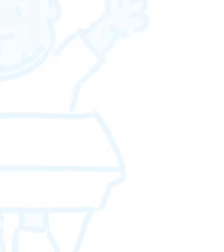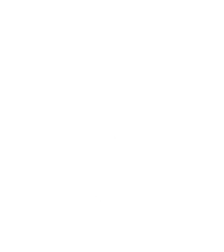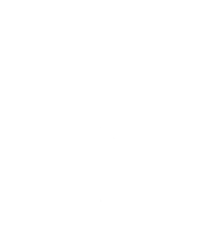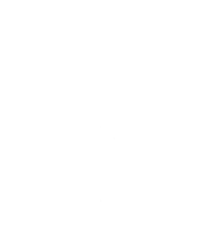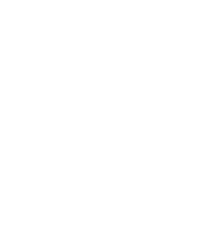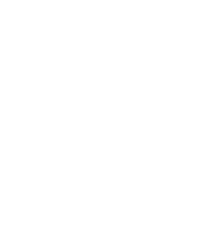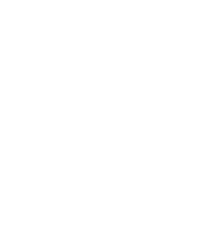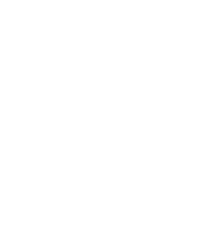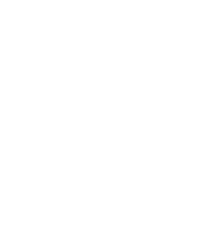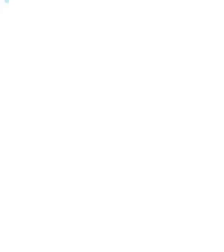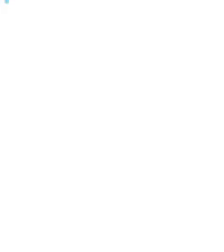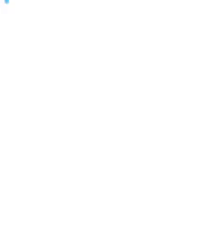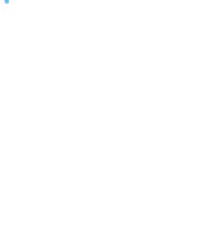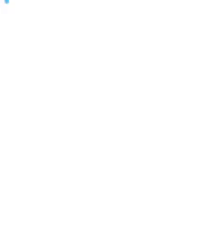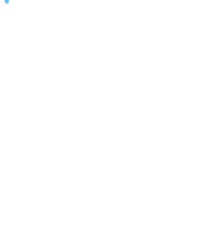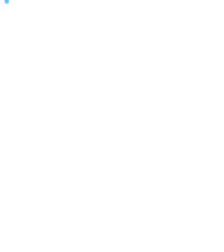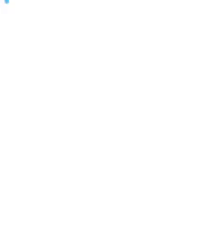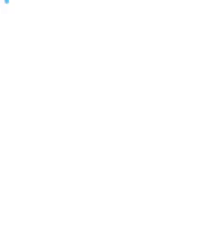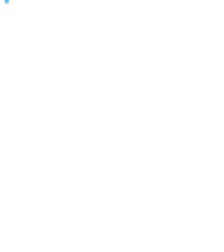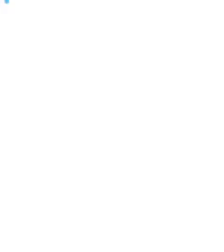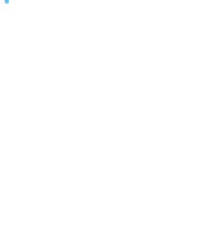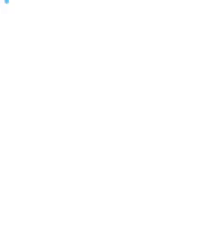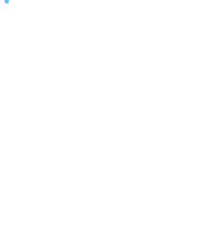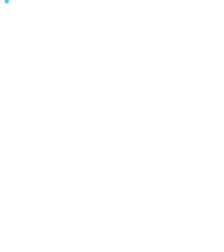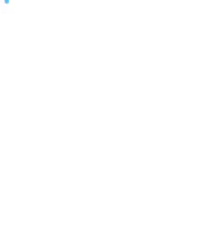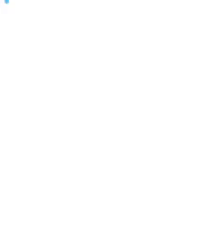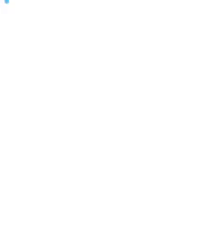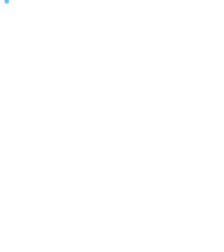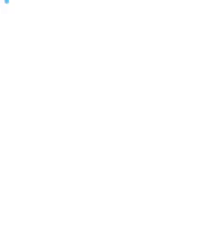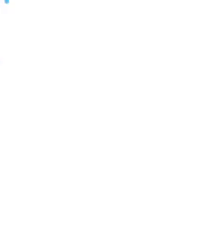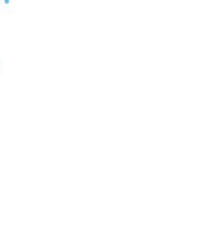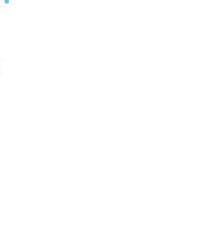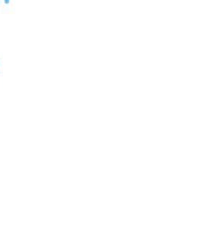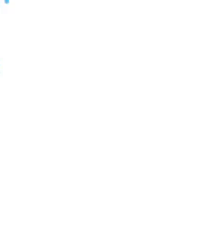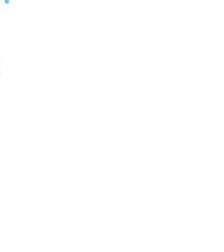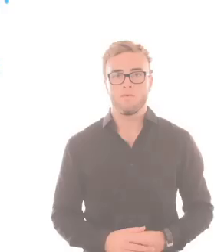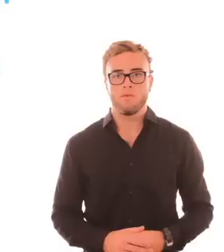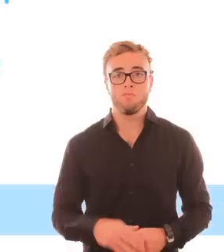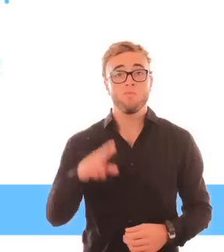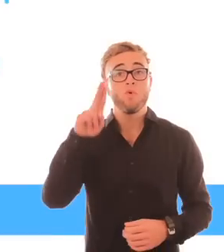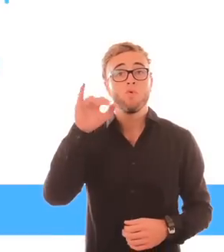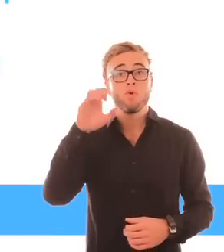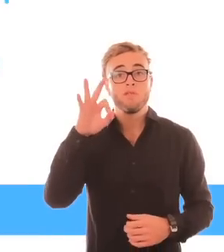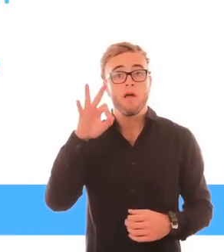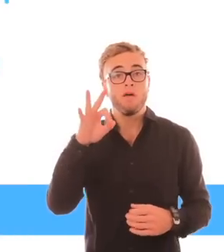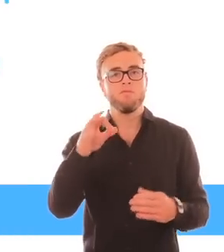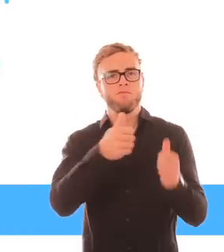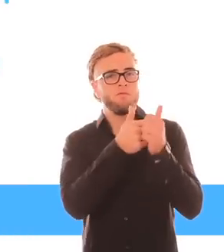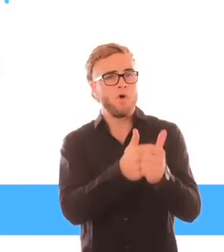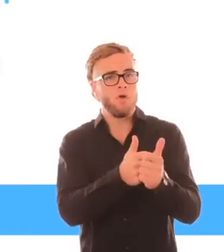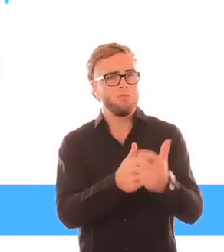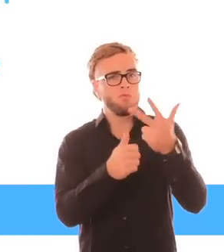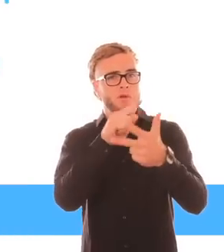see the blackboard at school. Convention on the Rights of the Child and Committee on the Elimination of Discrimination against Women. Besides the CRC